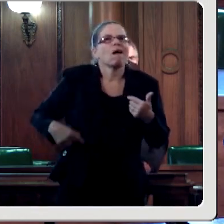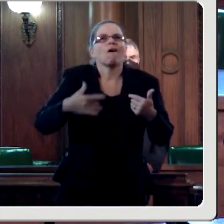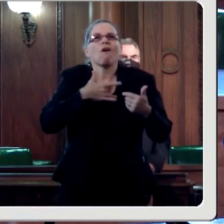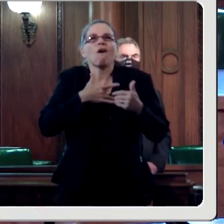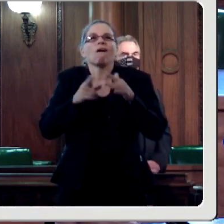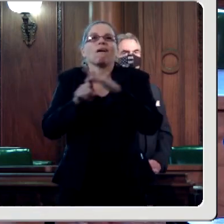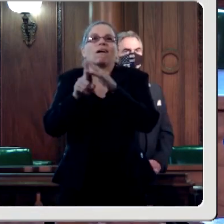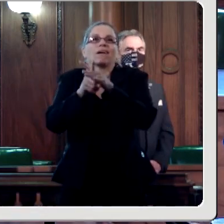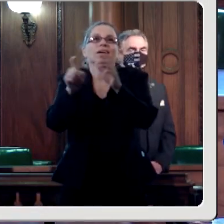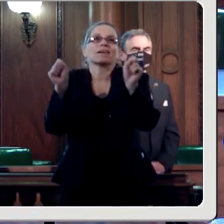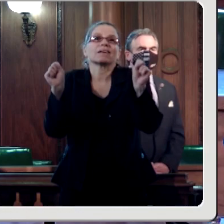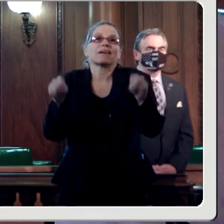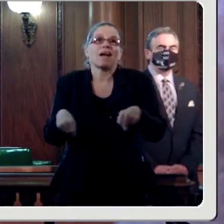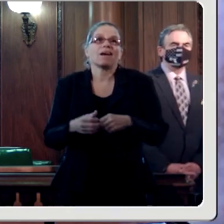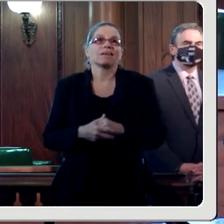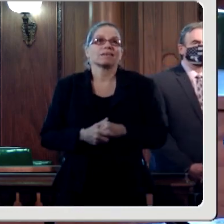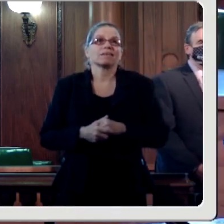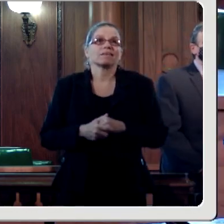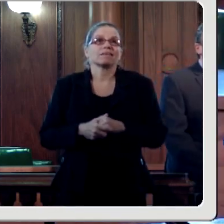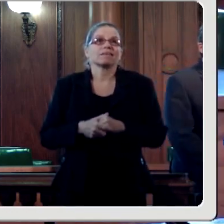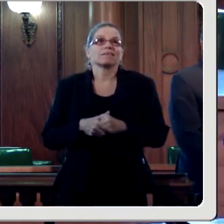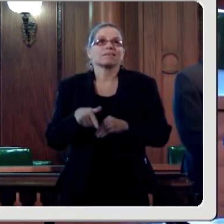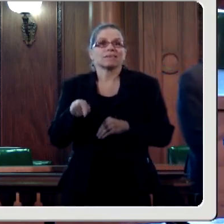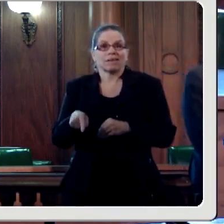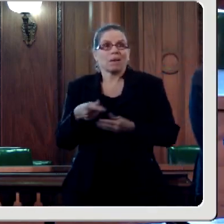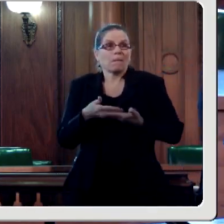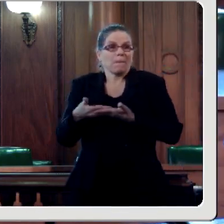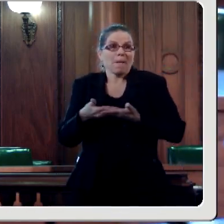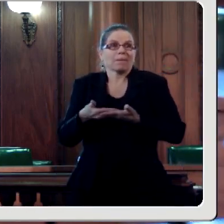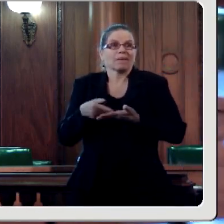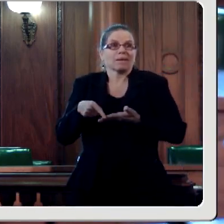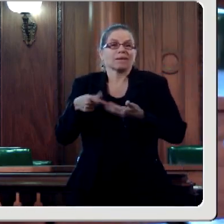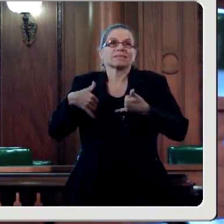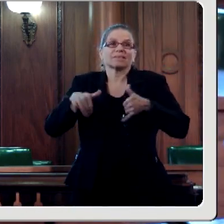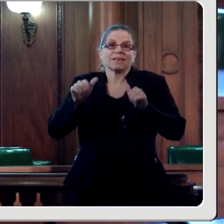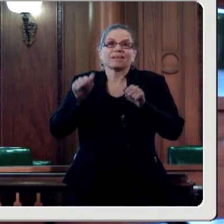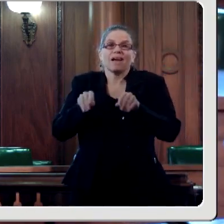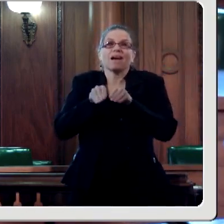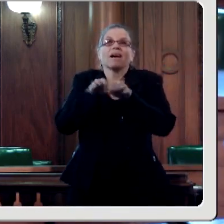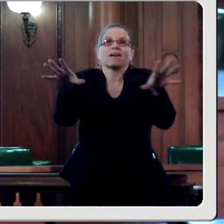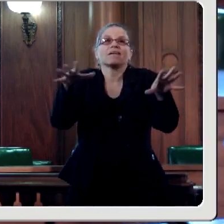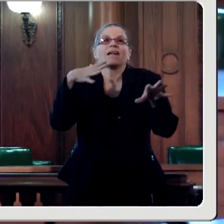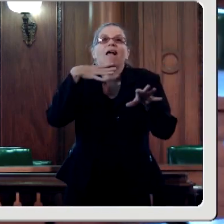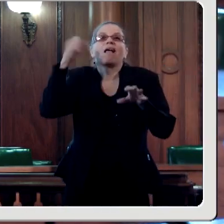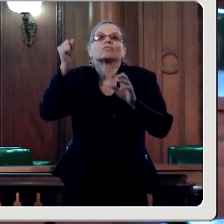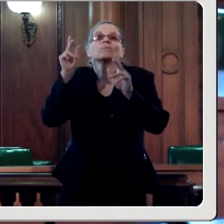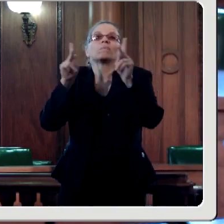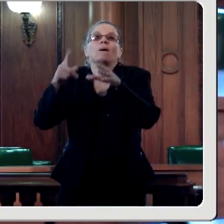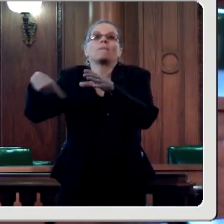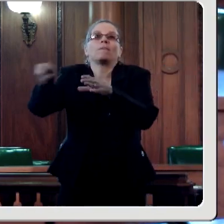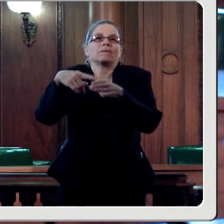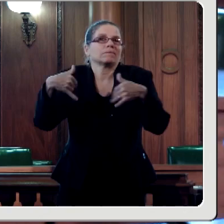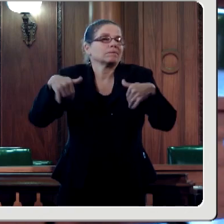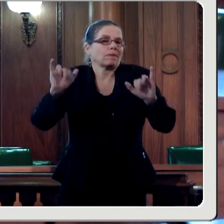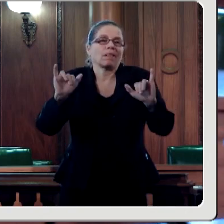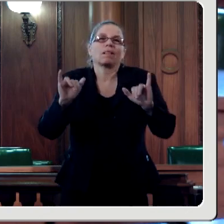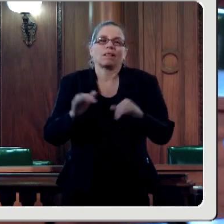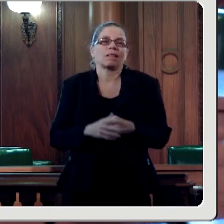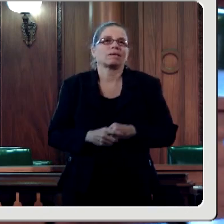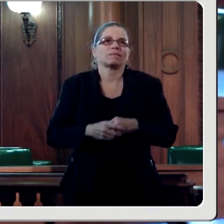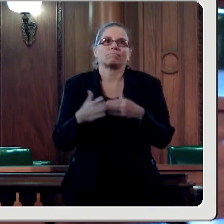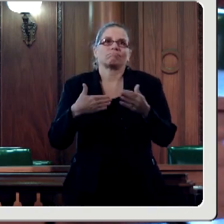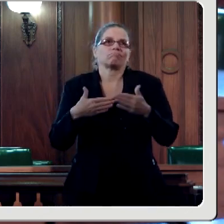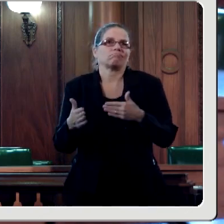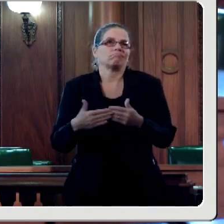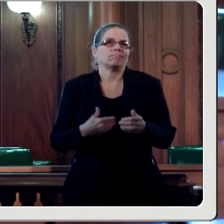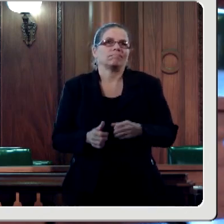Thank you. Any other questions or comments? Okay, hearing none. Again, I want to thank the media very